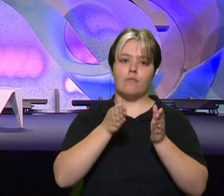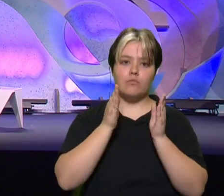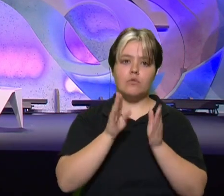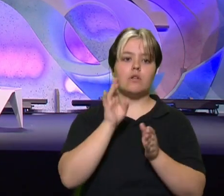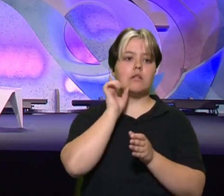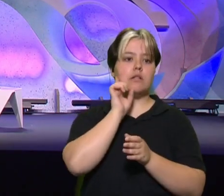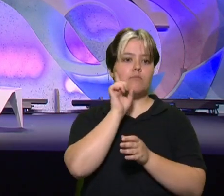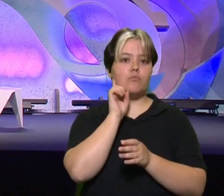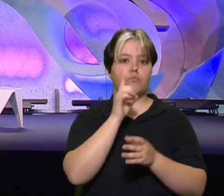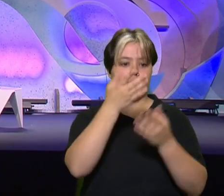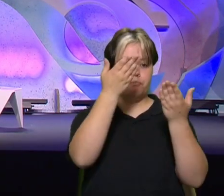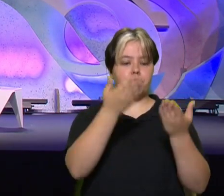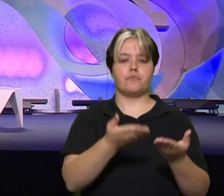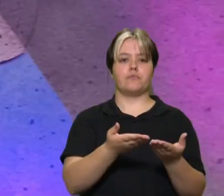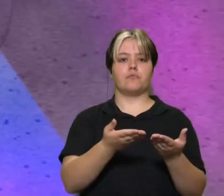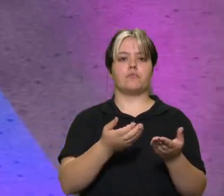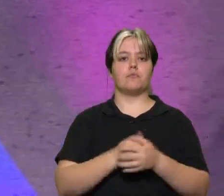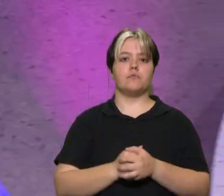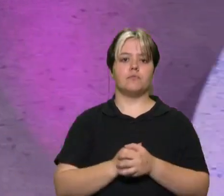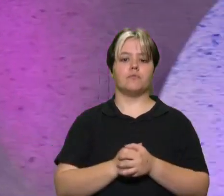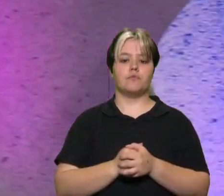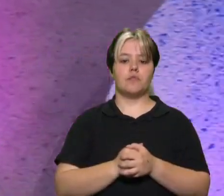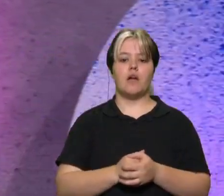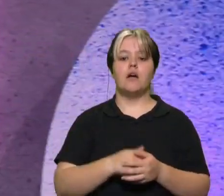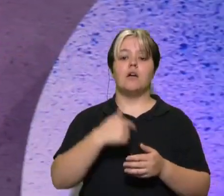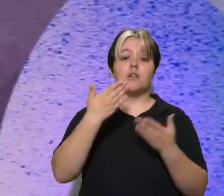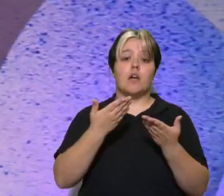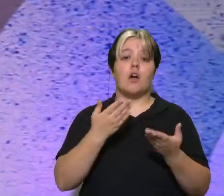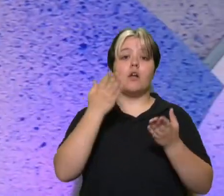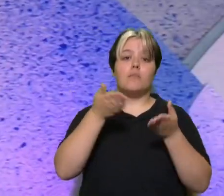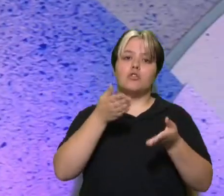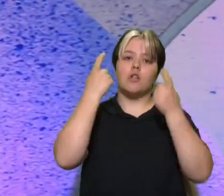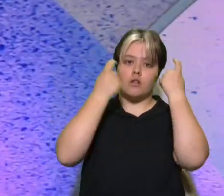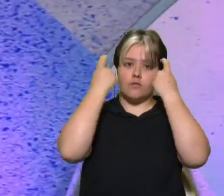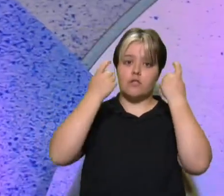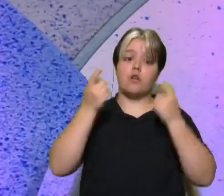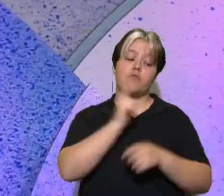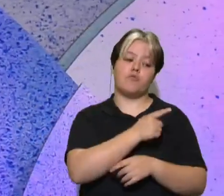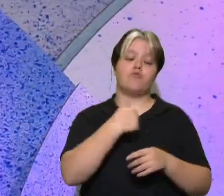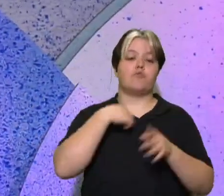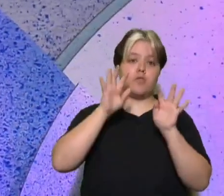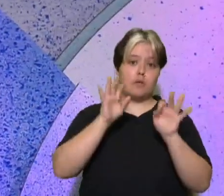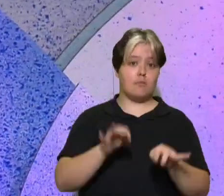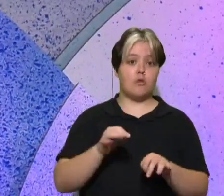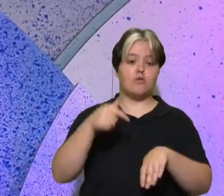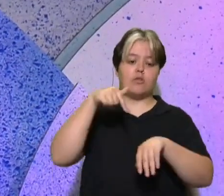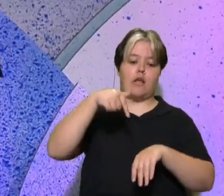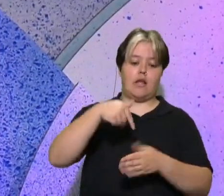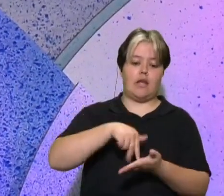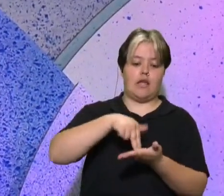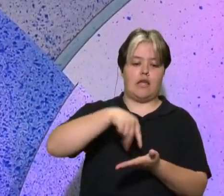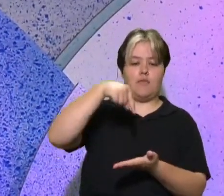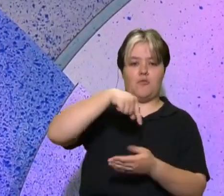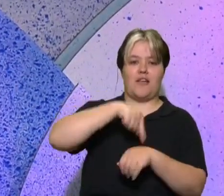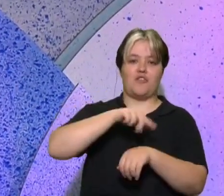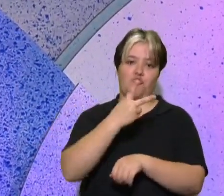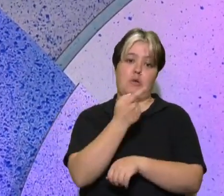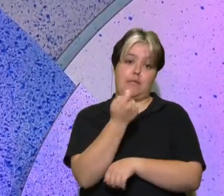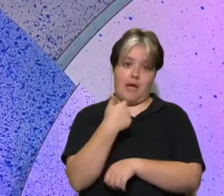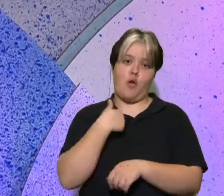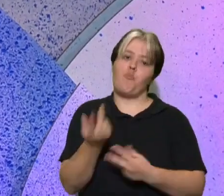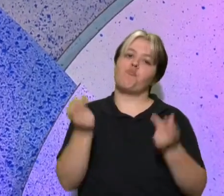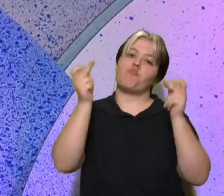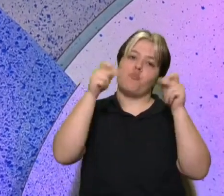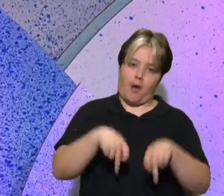know. And so, to help in this reflection, I'm going to invite, and so I would like to close now, and so I'll be back